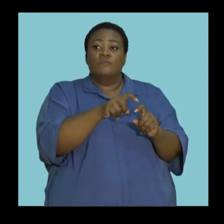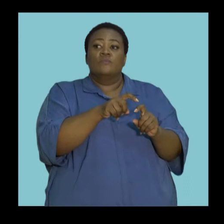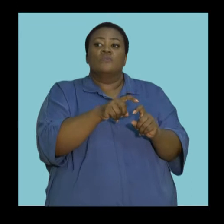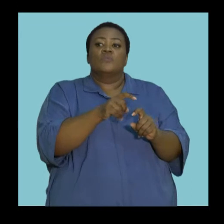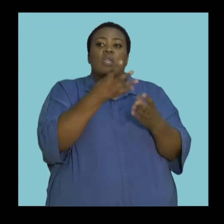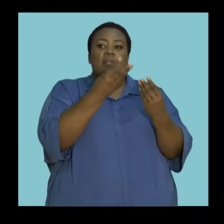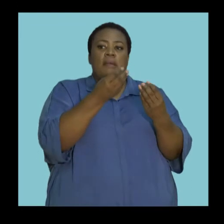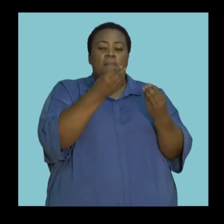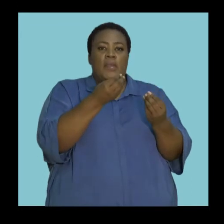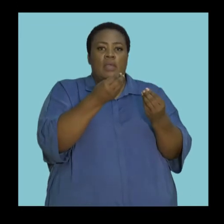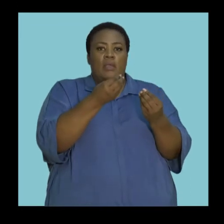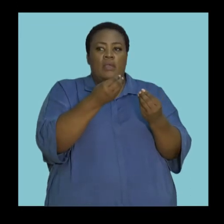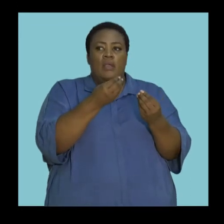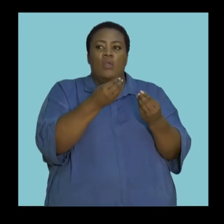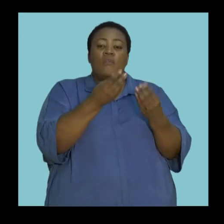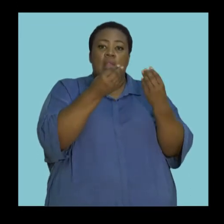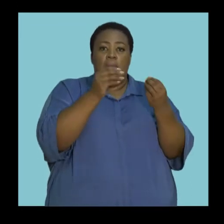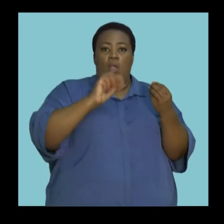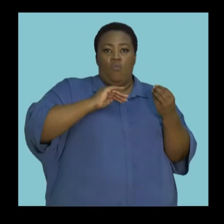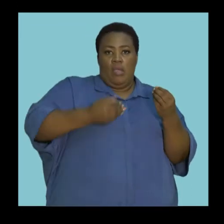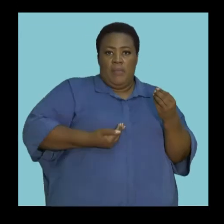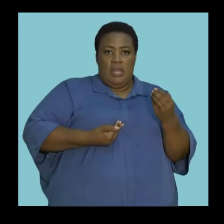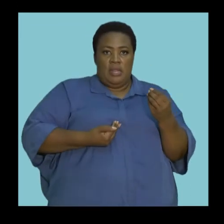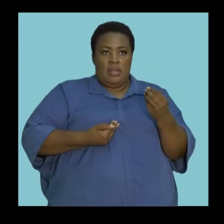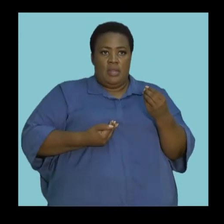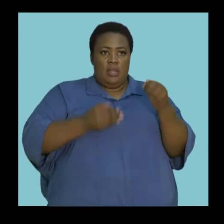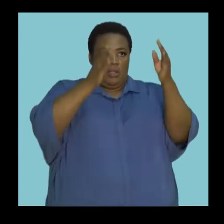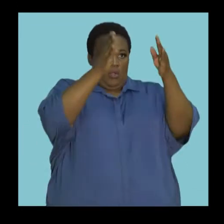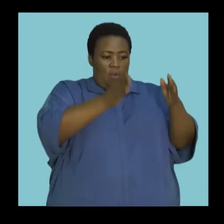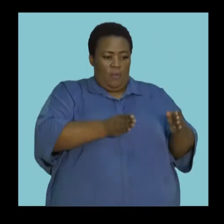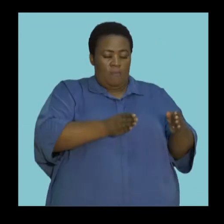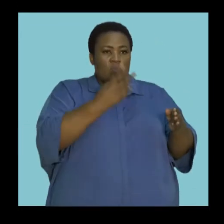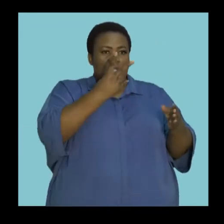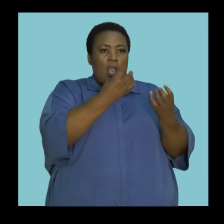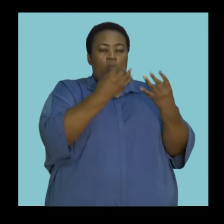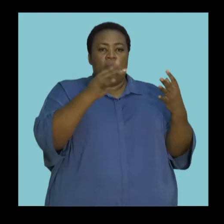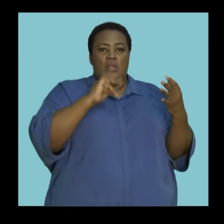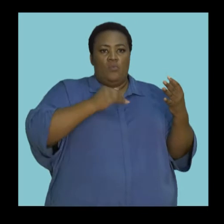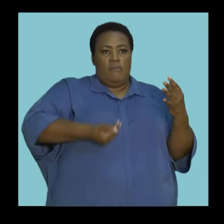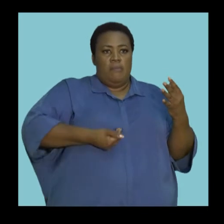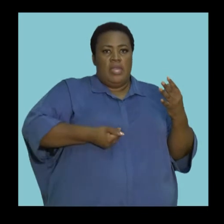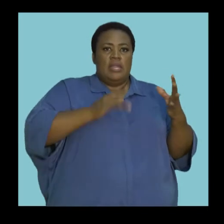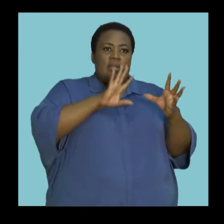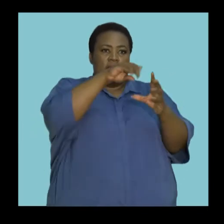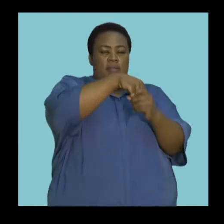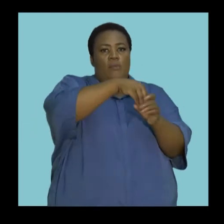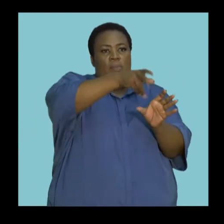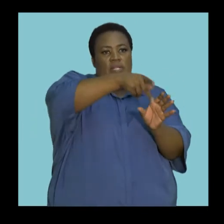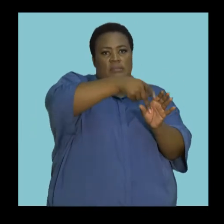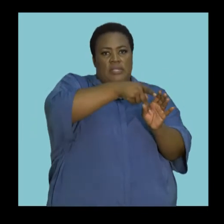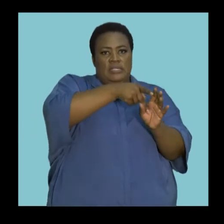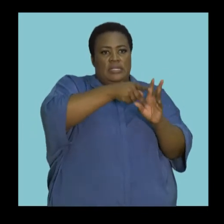the numbers in the number of women column to find out how many women took part in this investigation. So here we have a